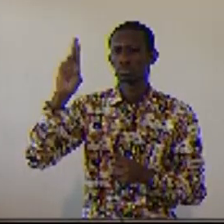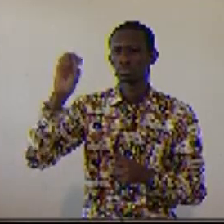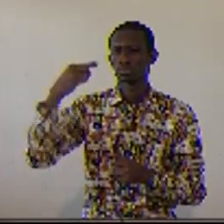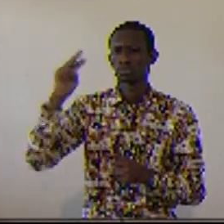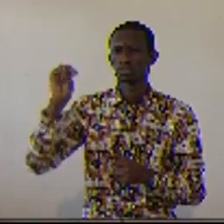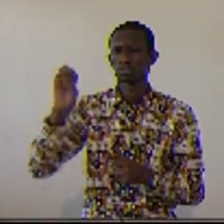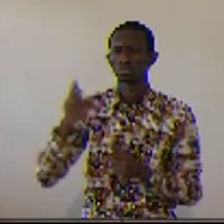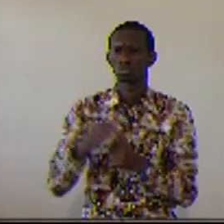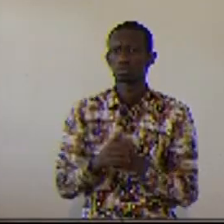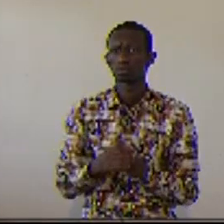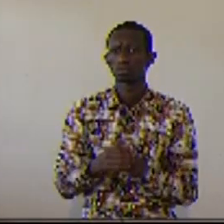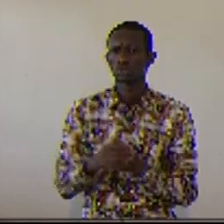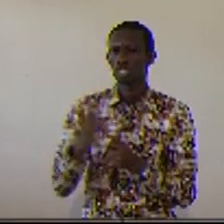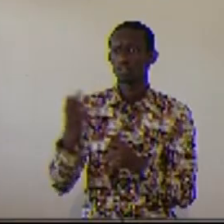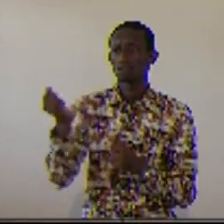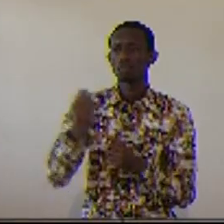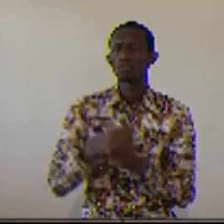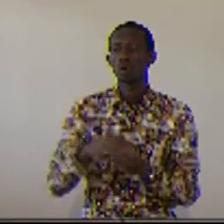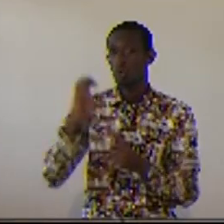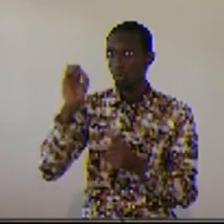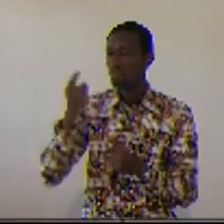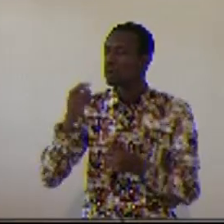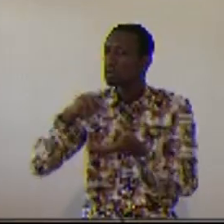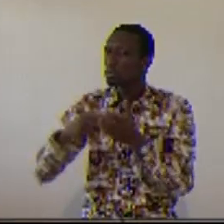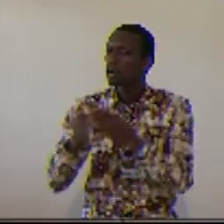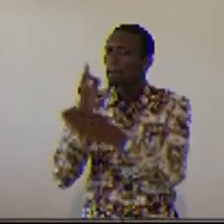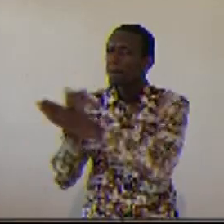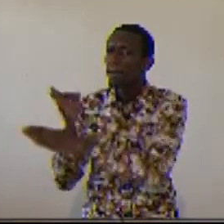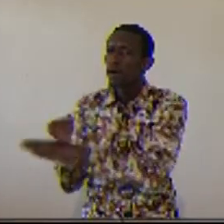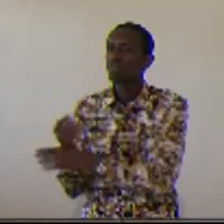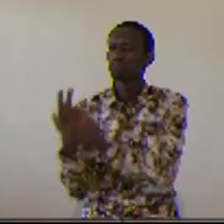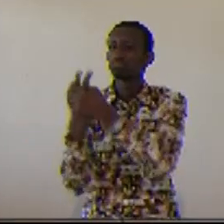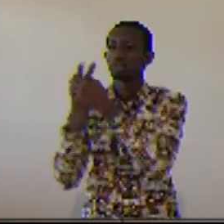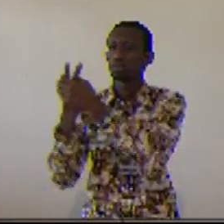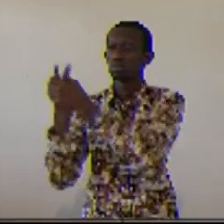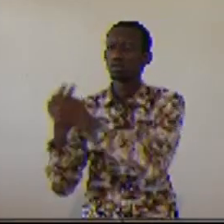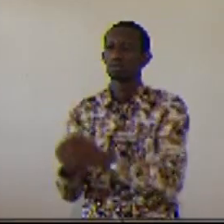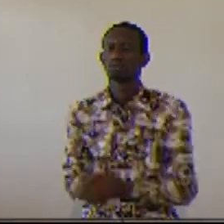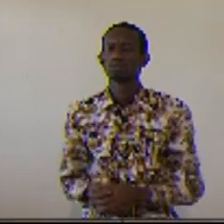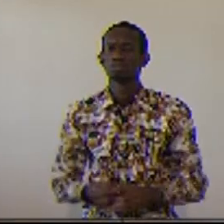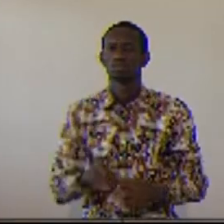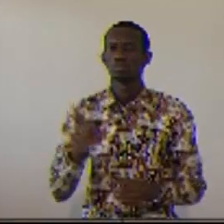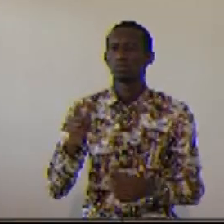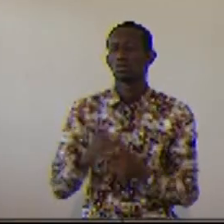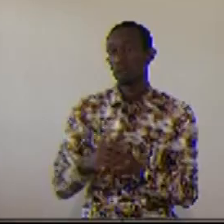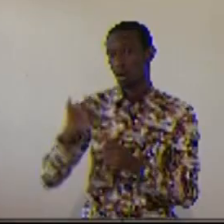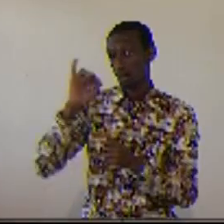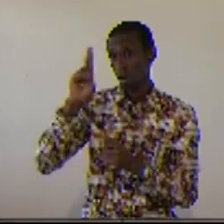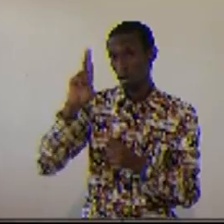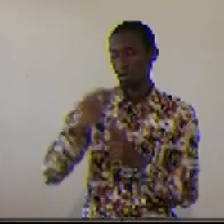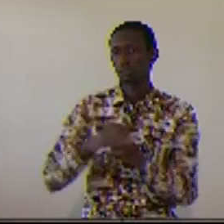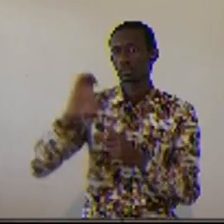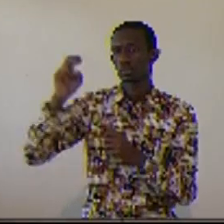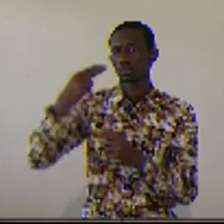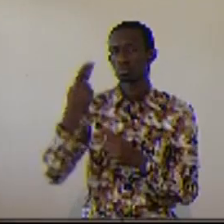will be attacking the OH with the lone pairs here and then forms RCH2 with